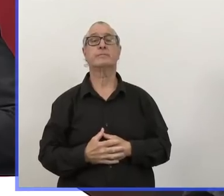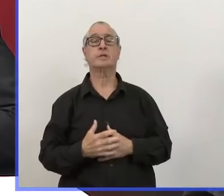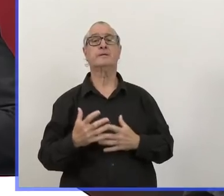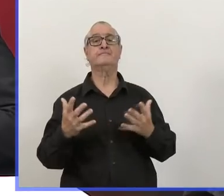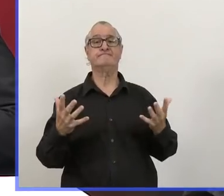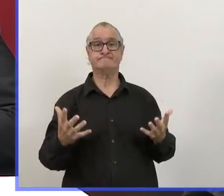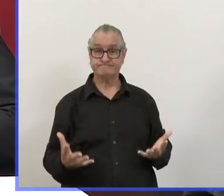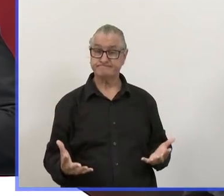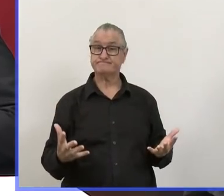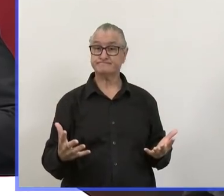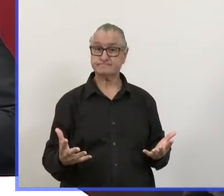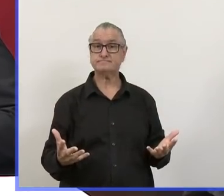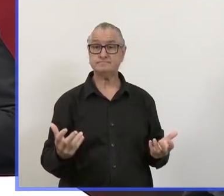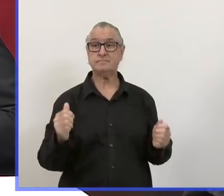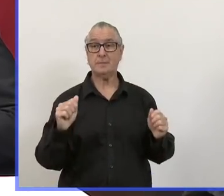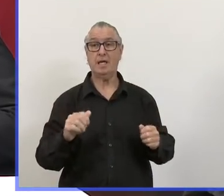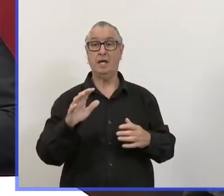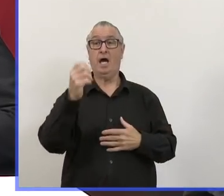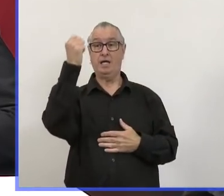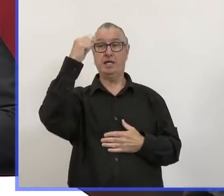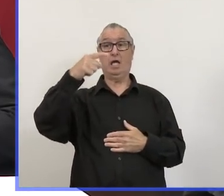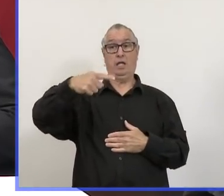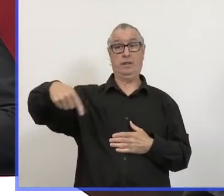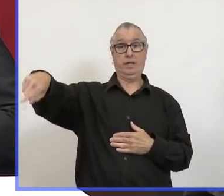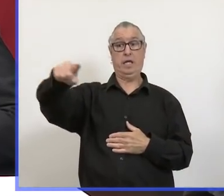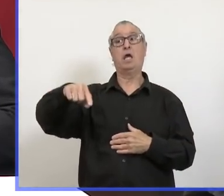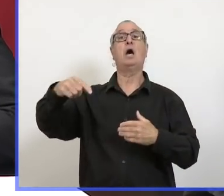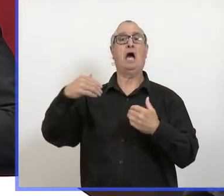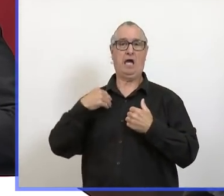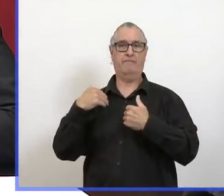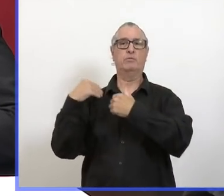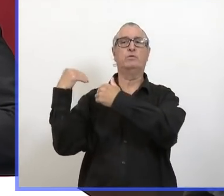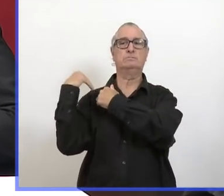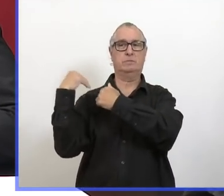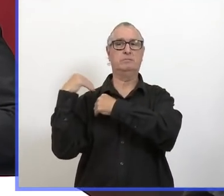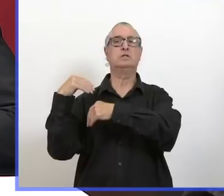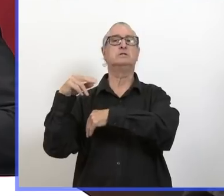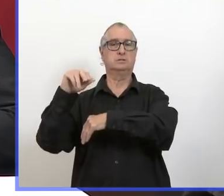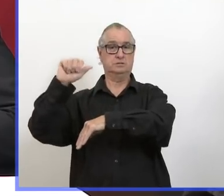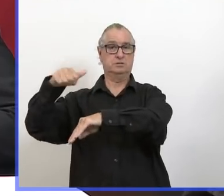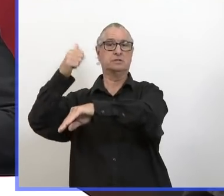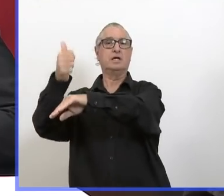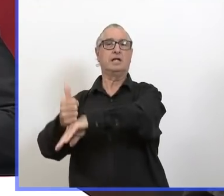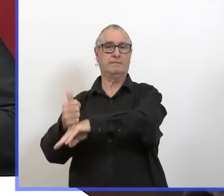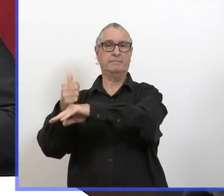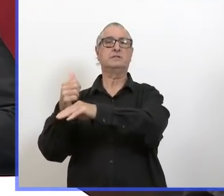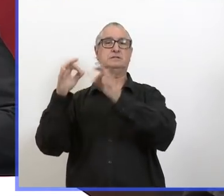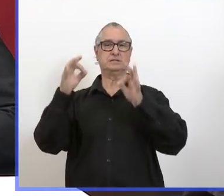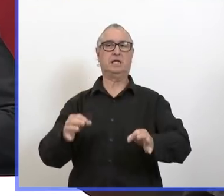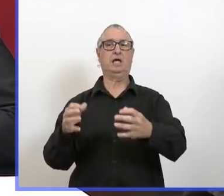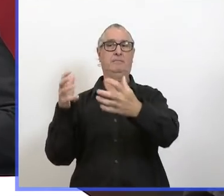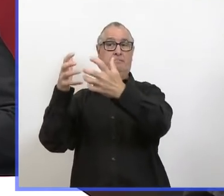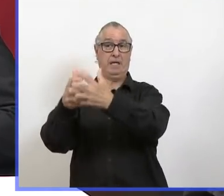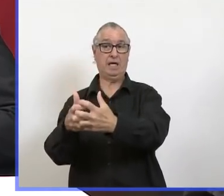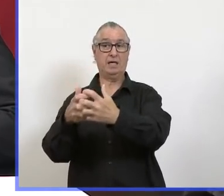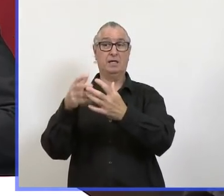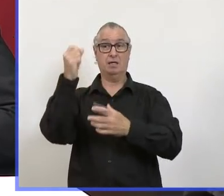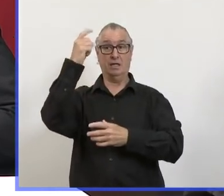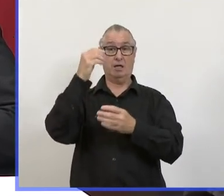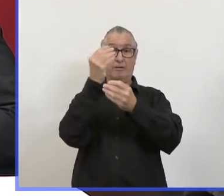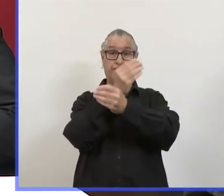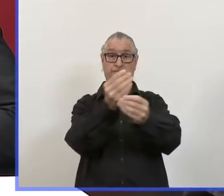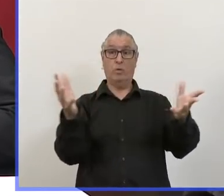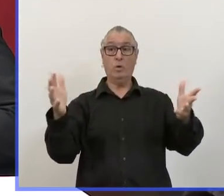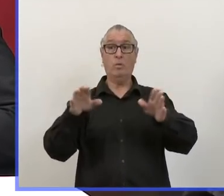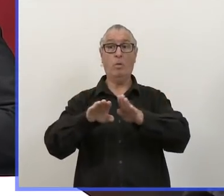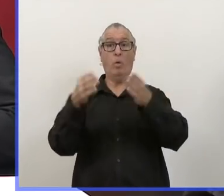those types of issues. I think from a messaging standpoint, this isn't for recreation. You know, these sites are opening because we have a